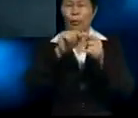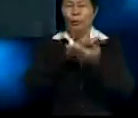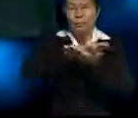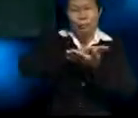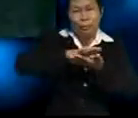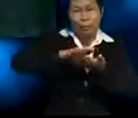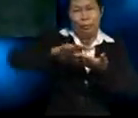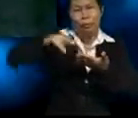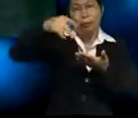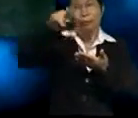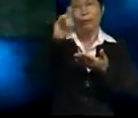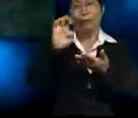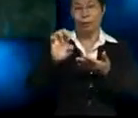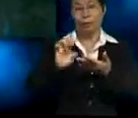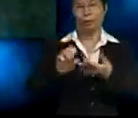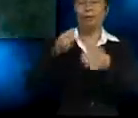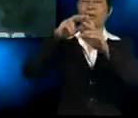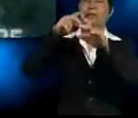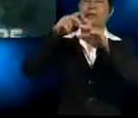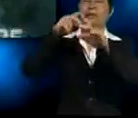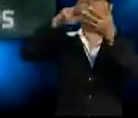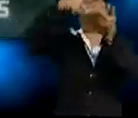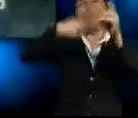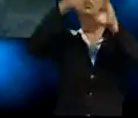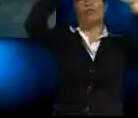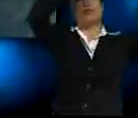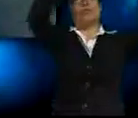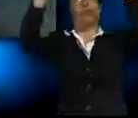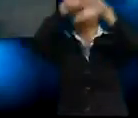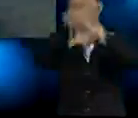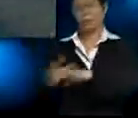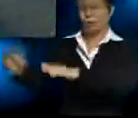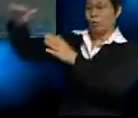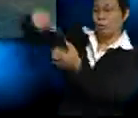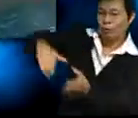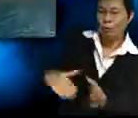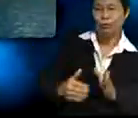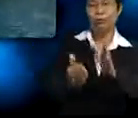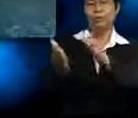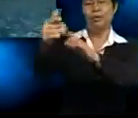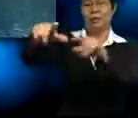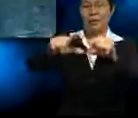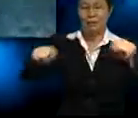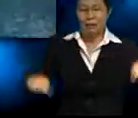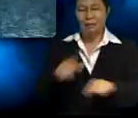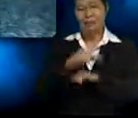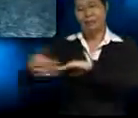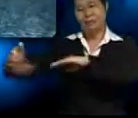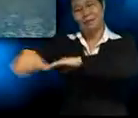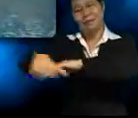pure. It falls from clouds as rain and flows into rivers, lakes and